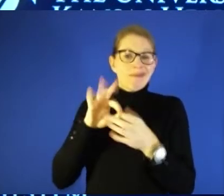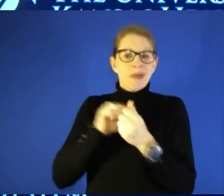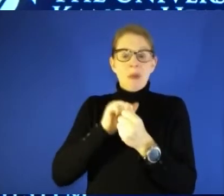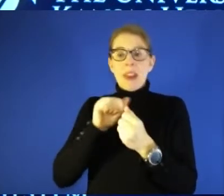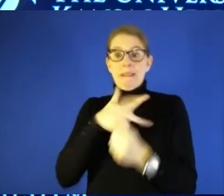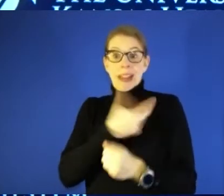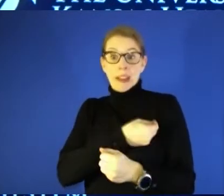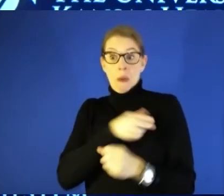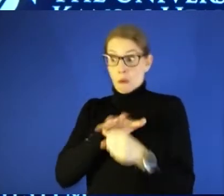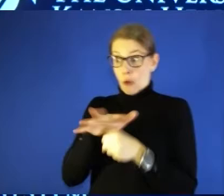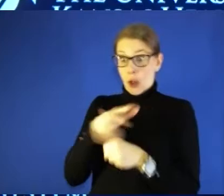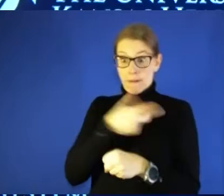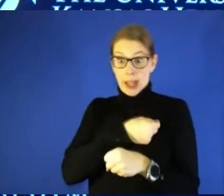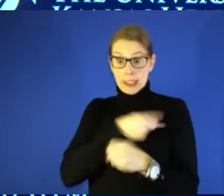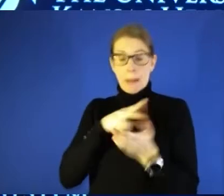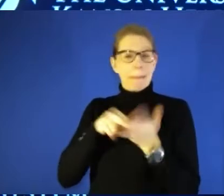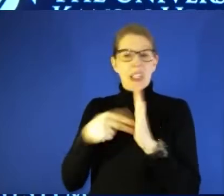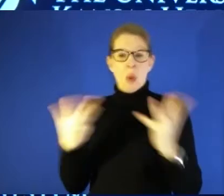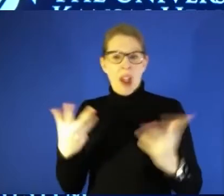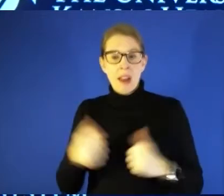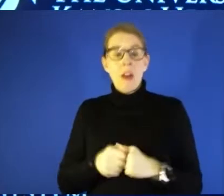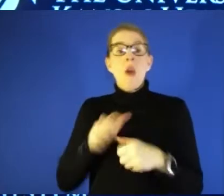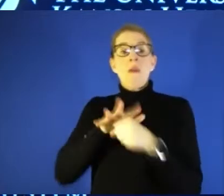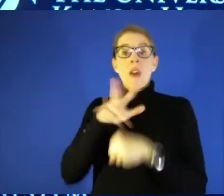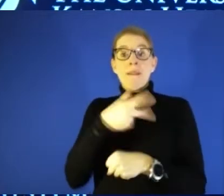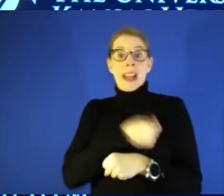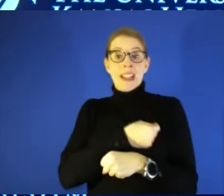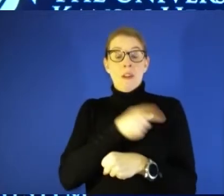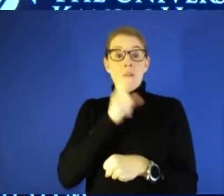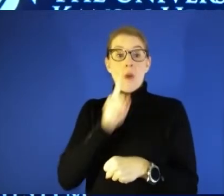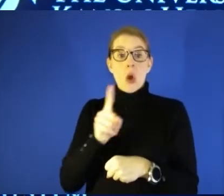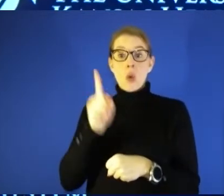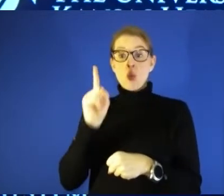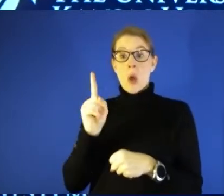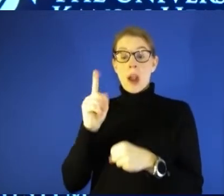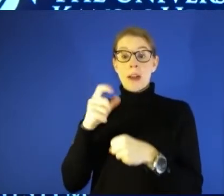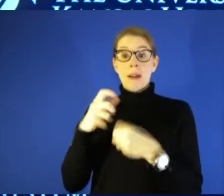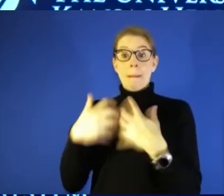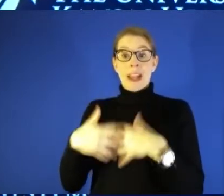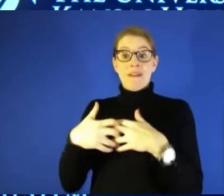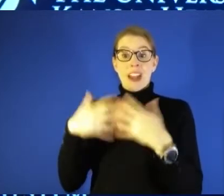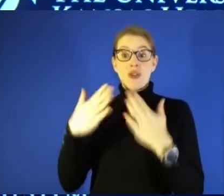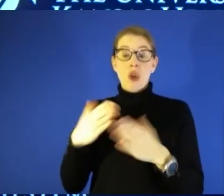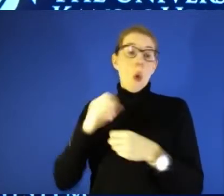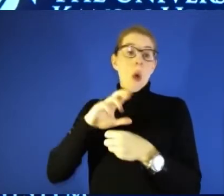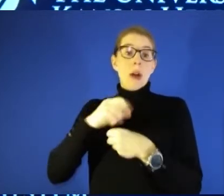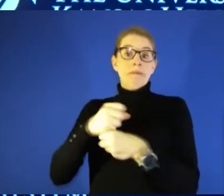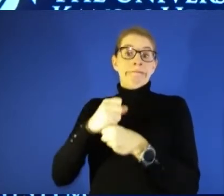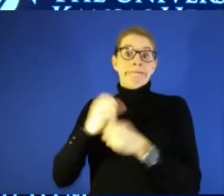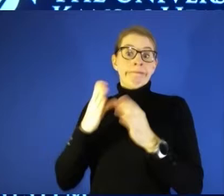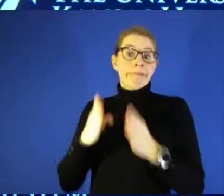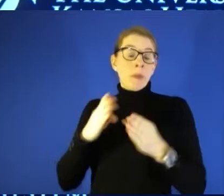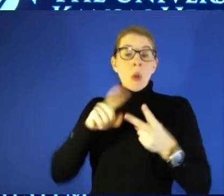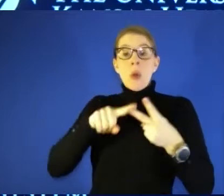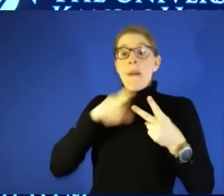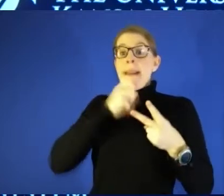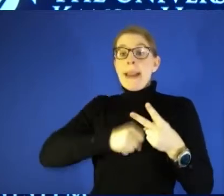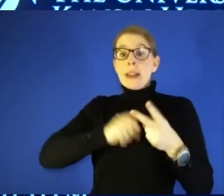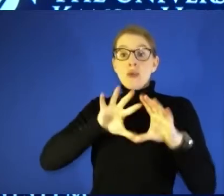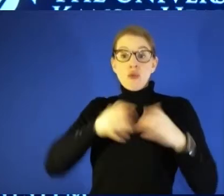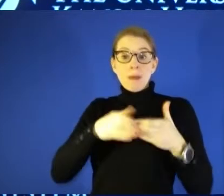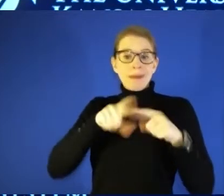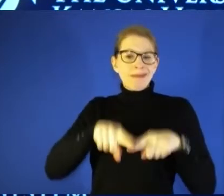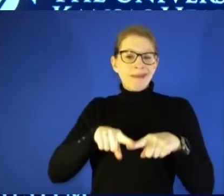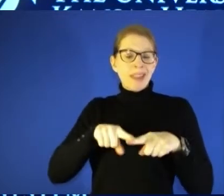that mean? And fully vaccinated for one manufacturer and one age group may look a little bit different based off of medical conditions and that sort of